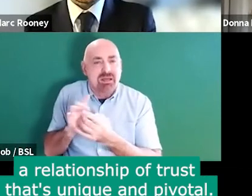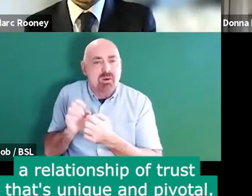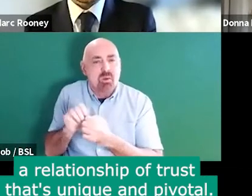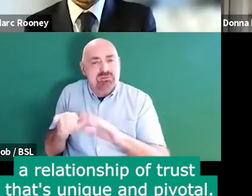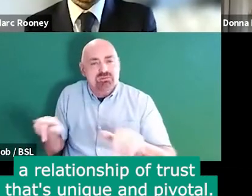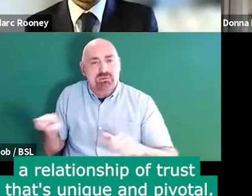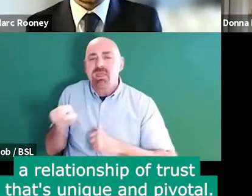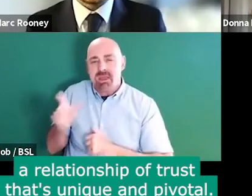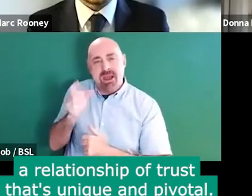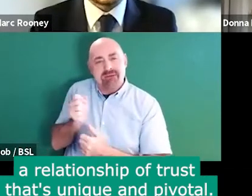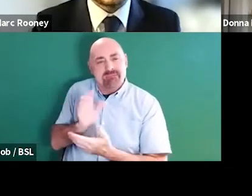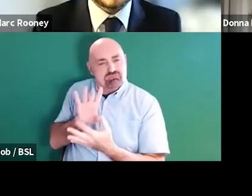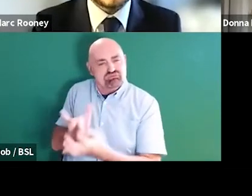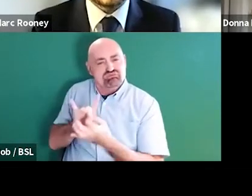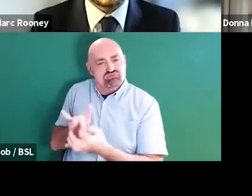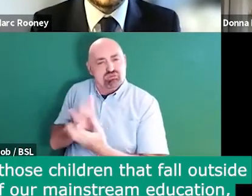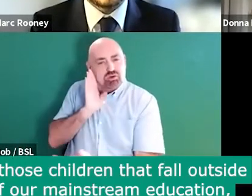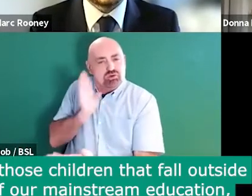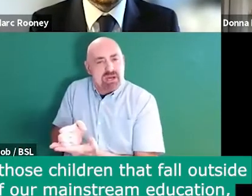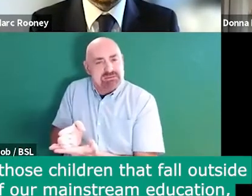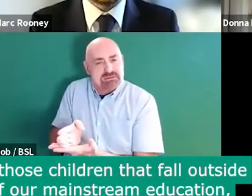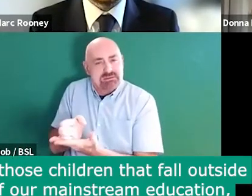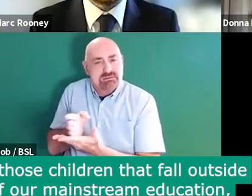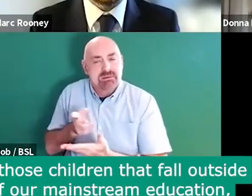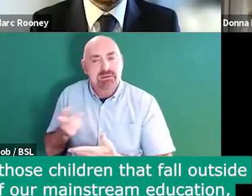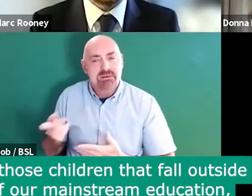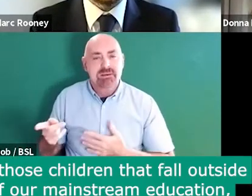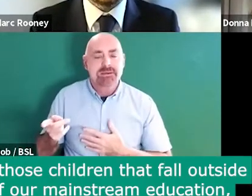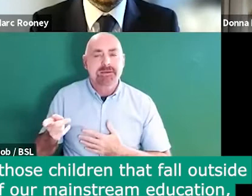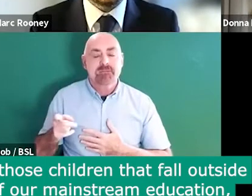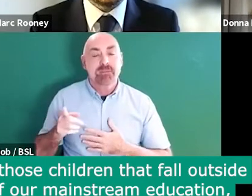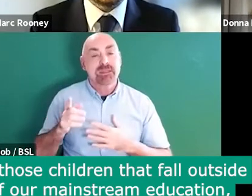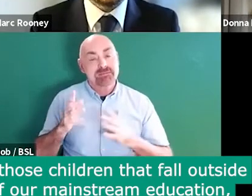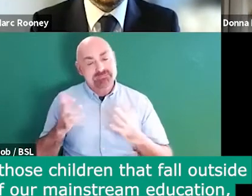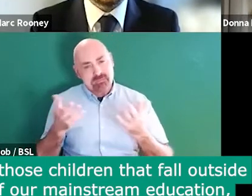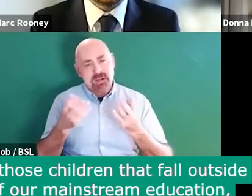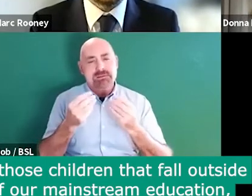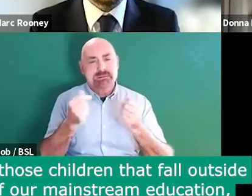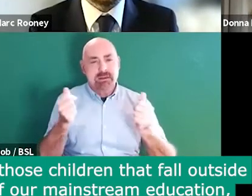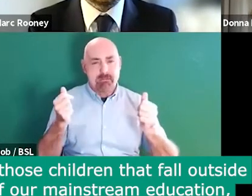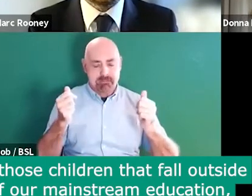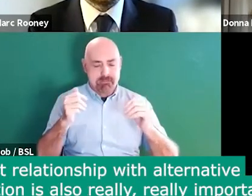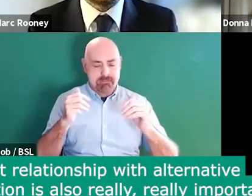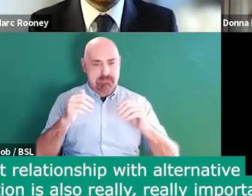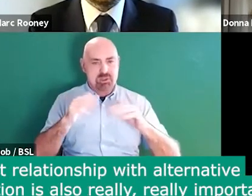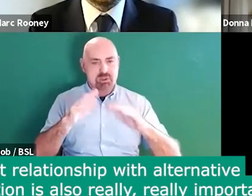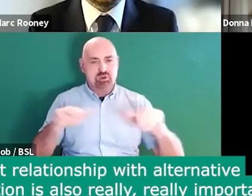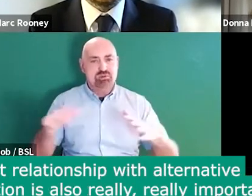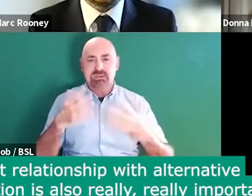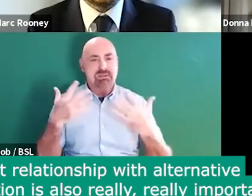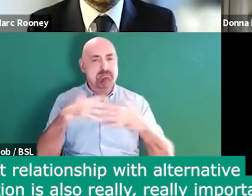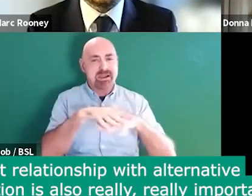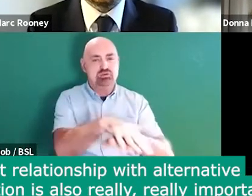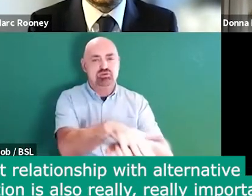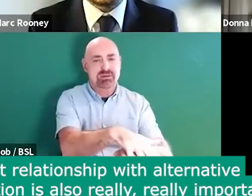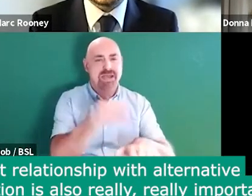trust that's unique and pivotal. For those children that fall outside of our mainstream education, the relationship with